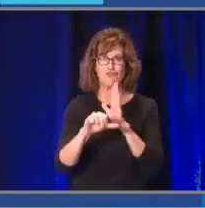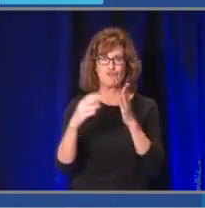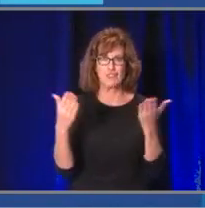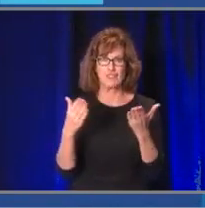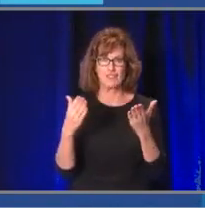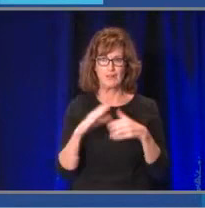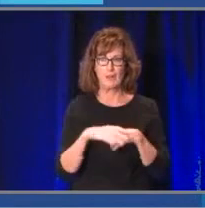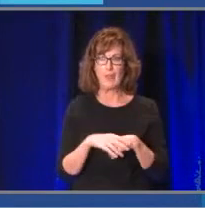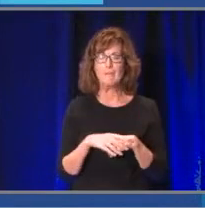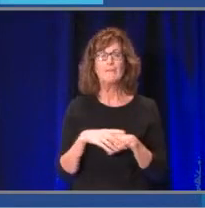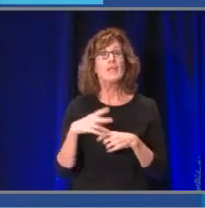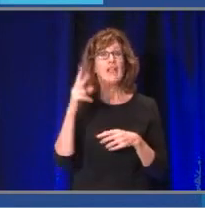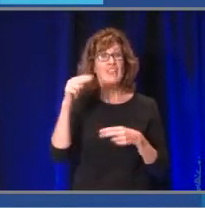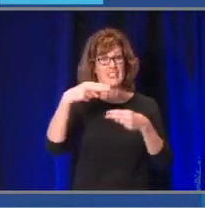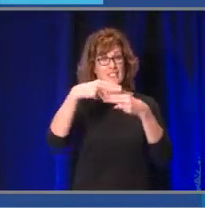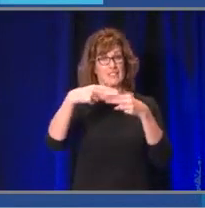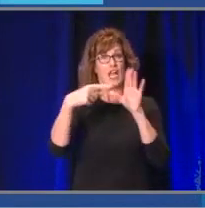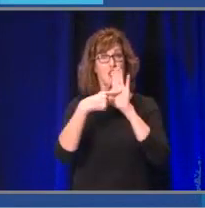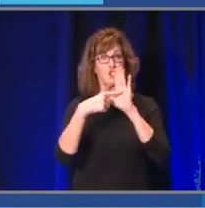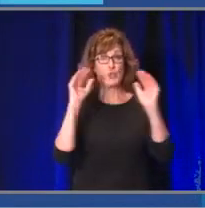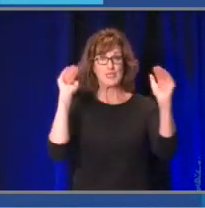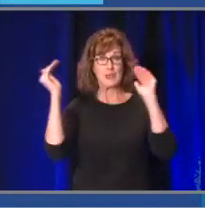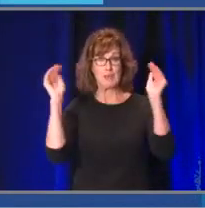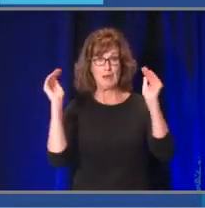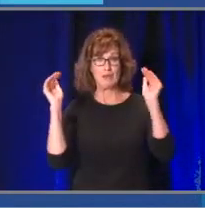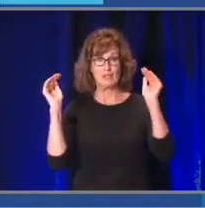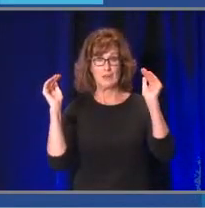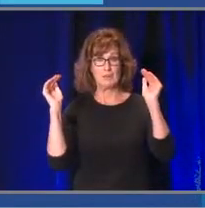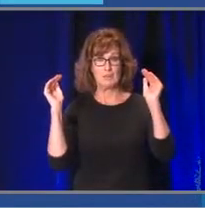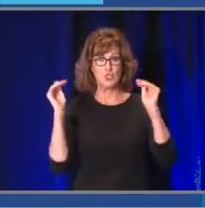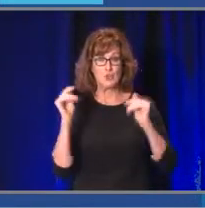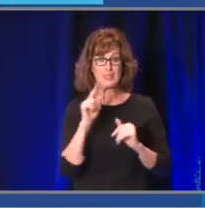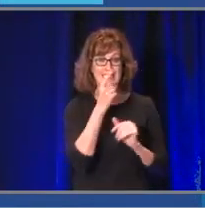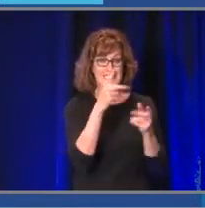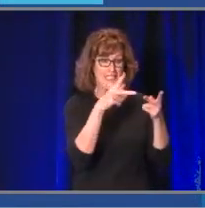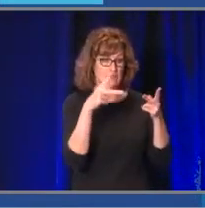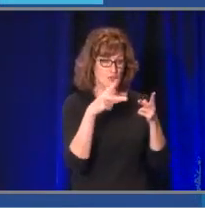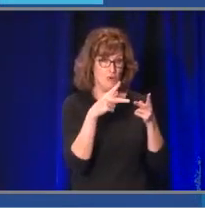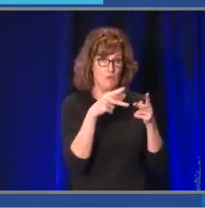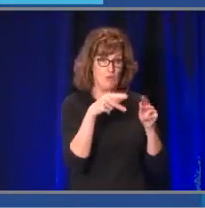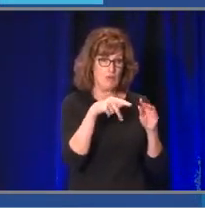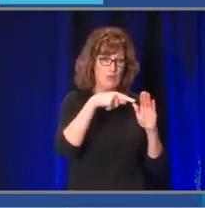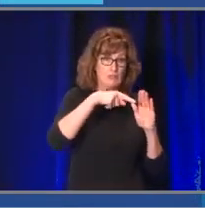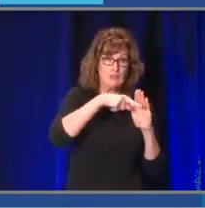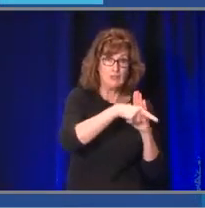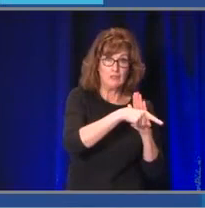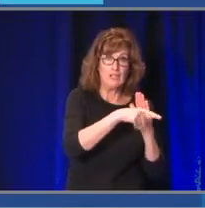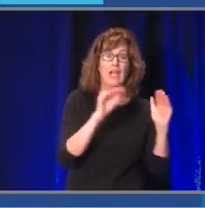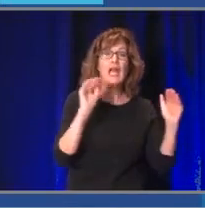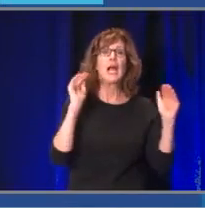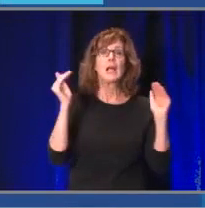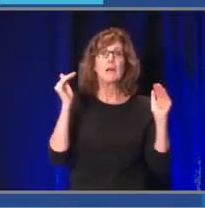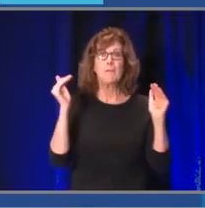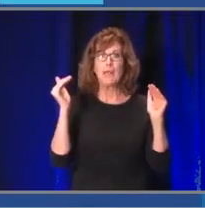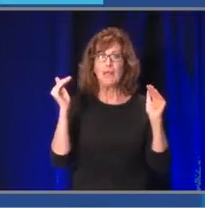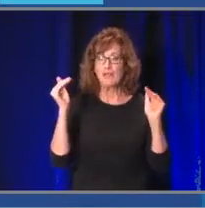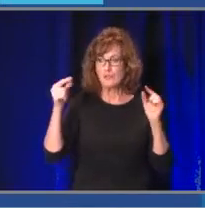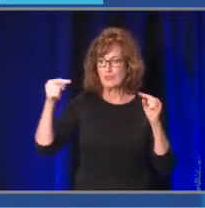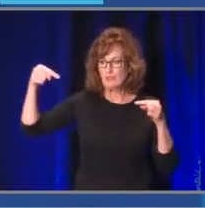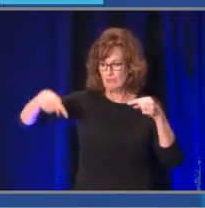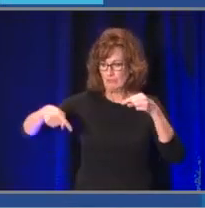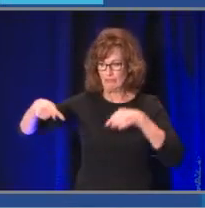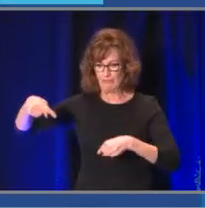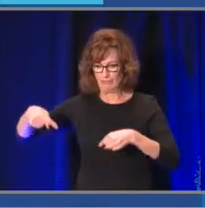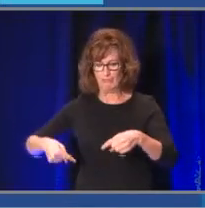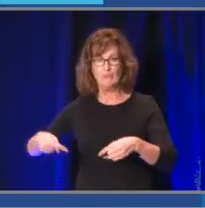on this slide between our robotic single-port prostate cancer surgeries and compared them to our multi-port